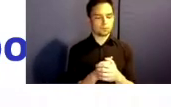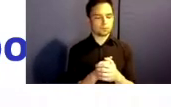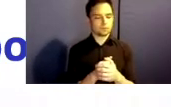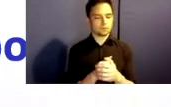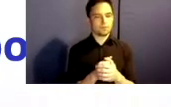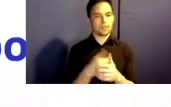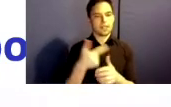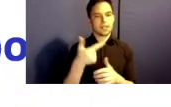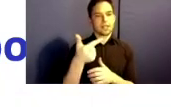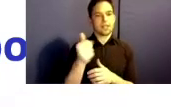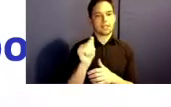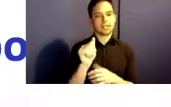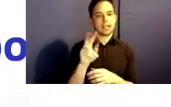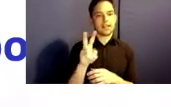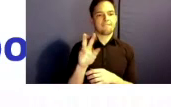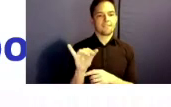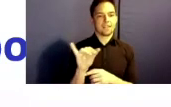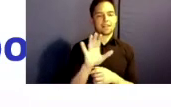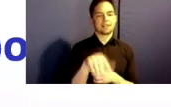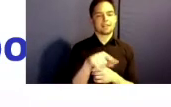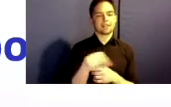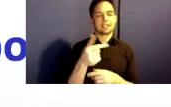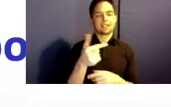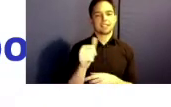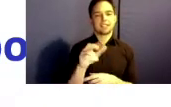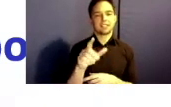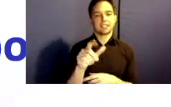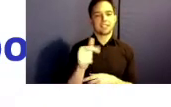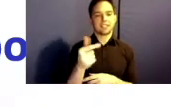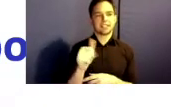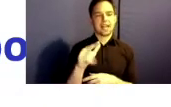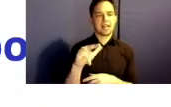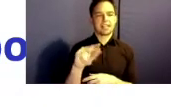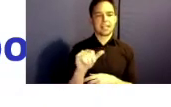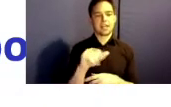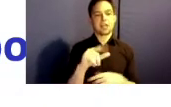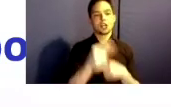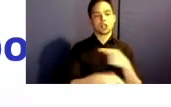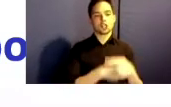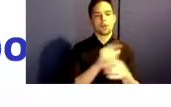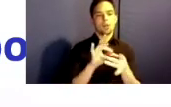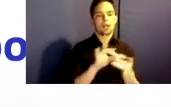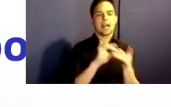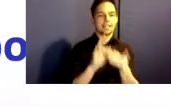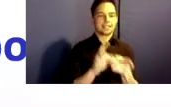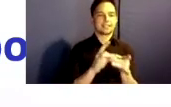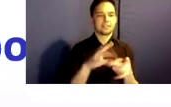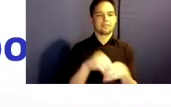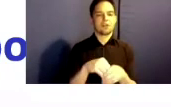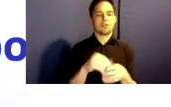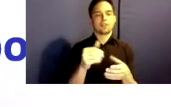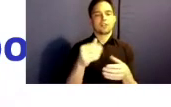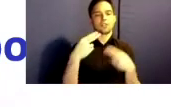Gavi, which is in green, this is a global alliance and involved in the procurement and